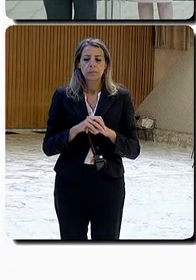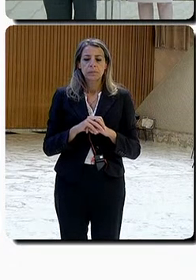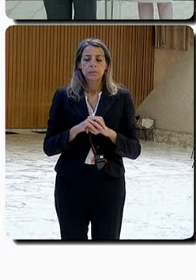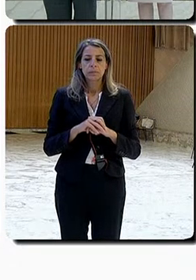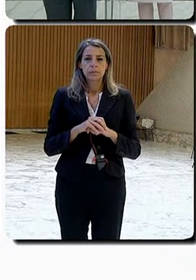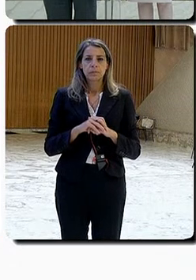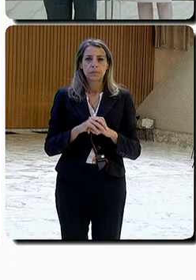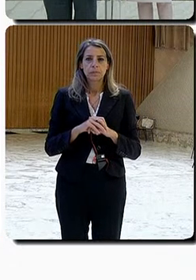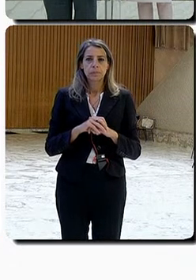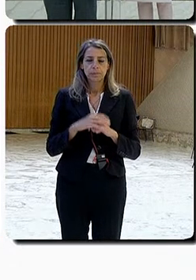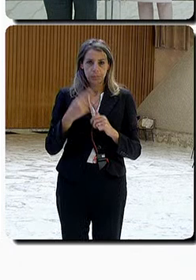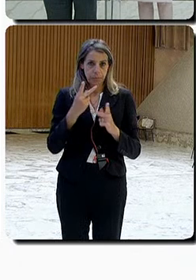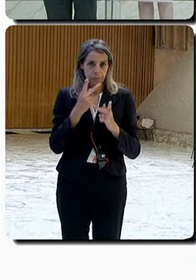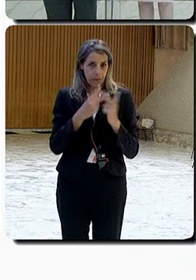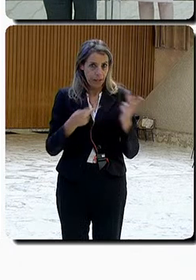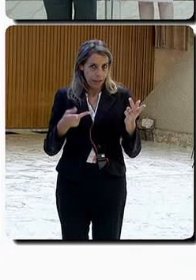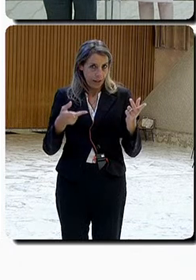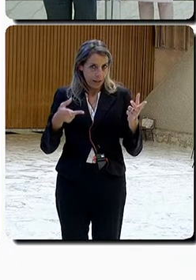We're gonna try again?